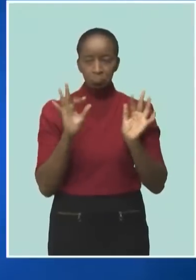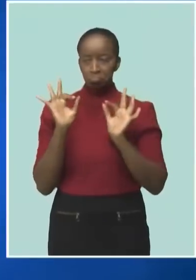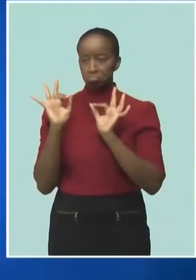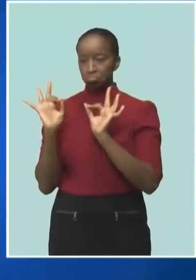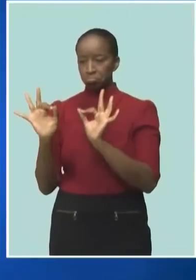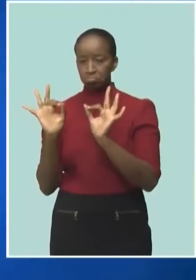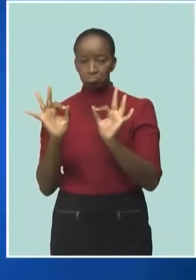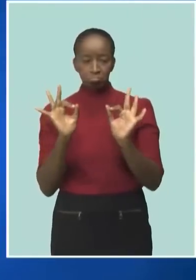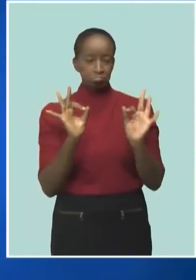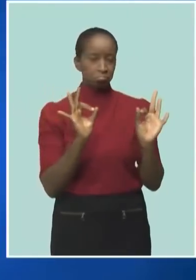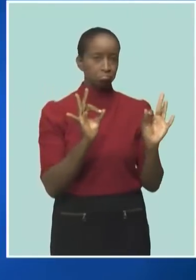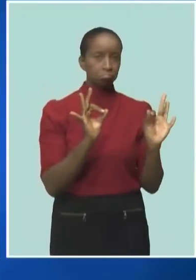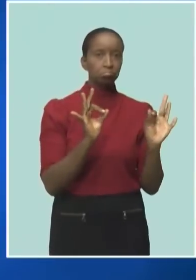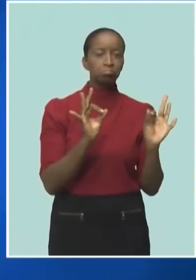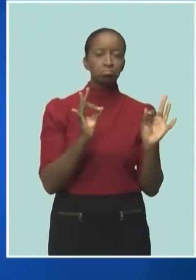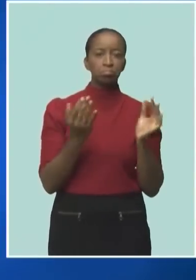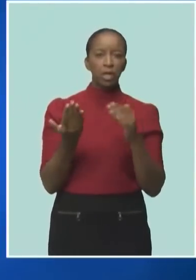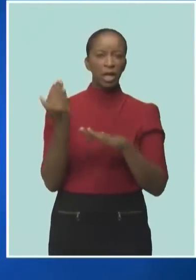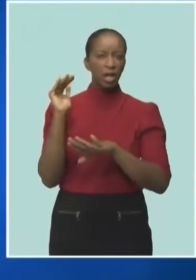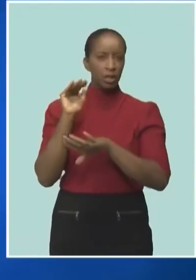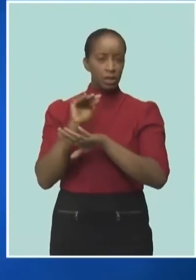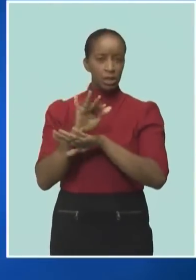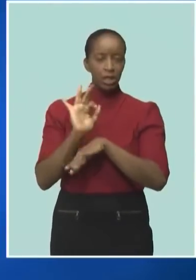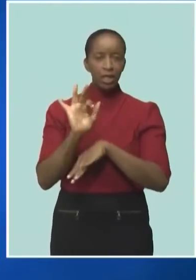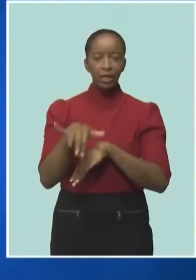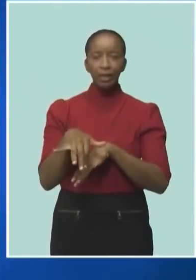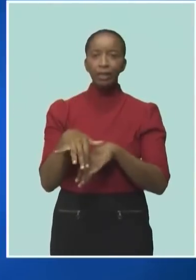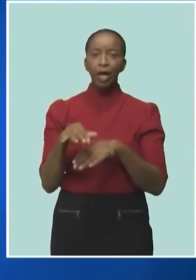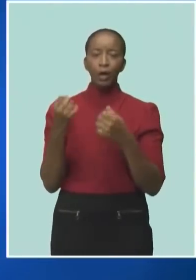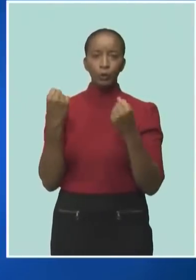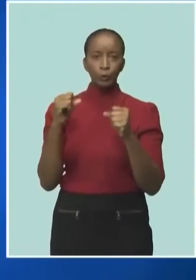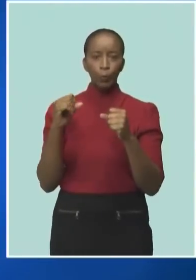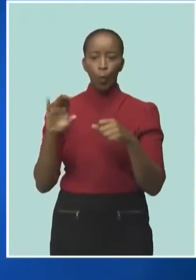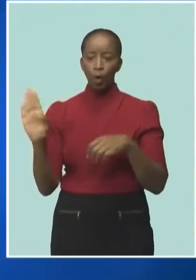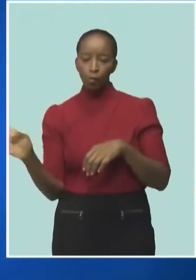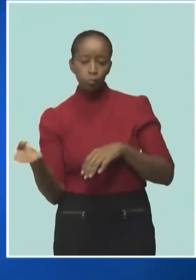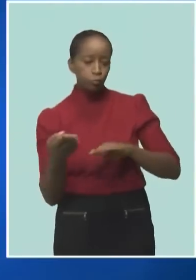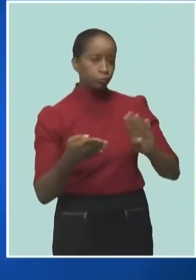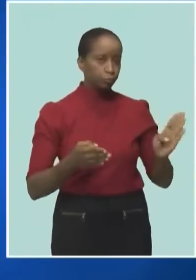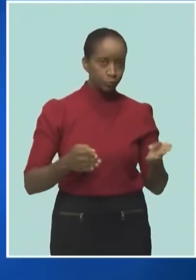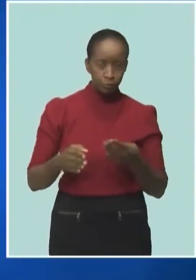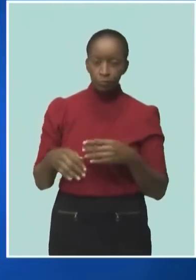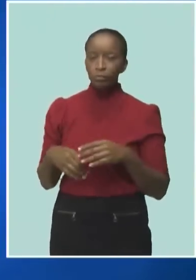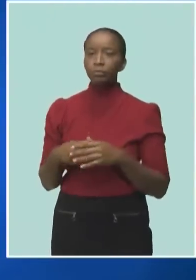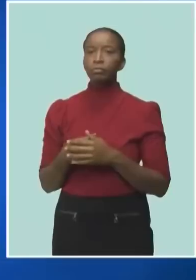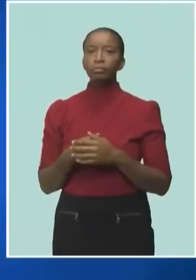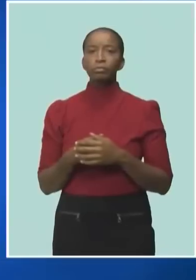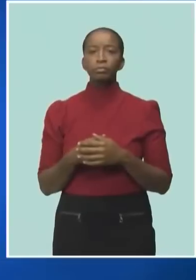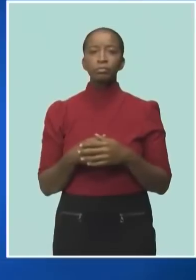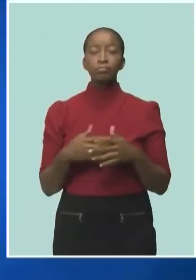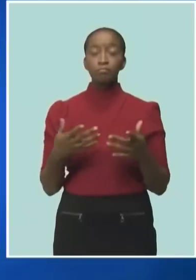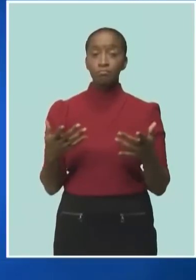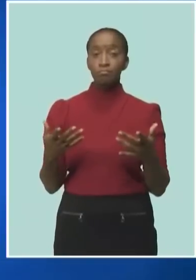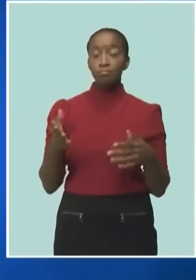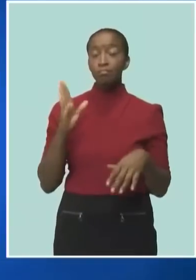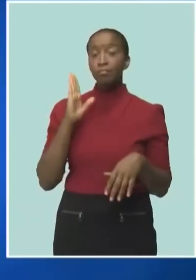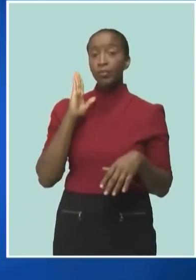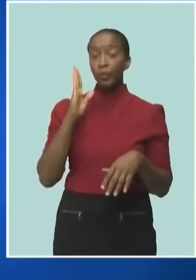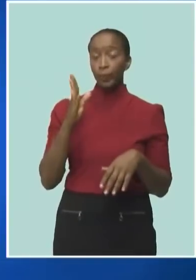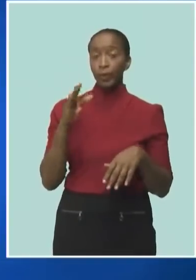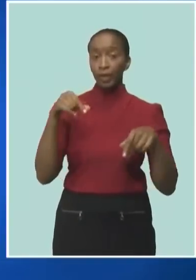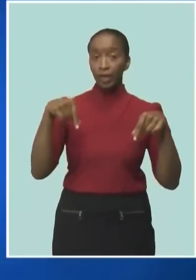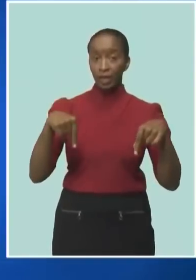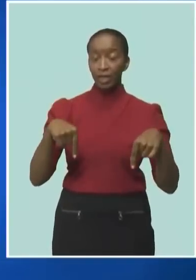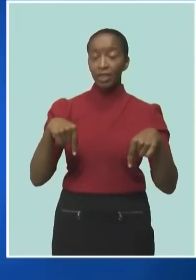from last night, the results of the road tennis last night, and that's just road tennis. Can you imagine on this Friday night, we're going to have